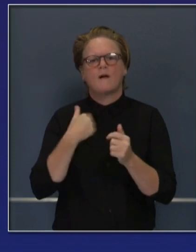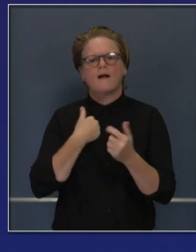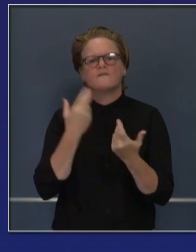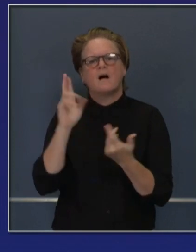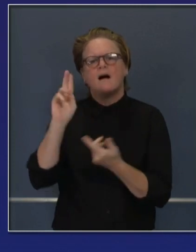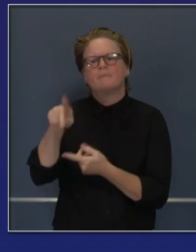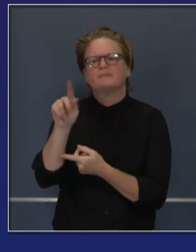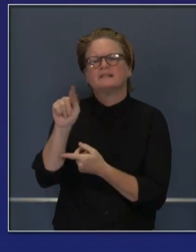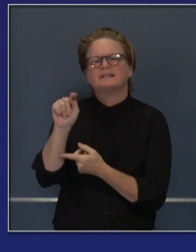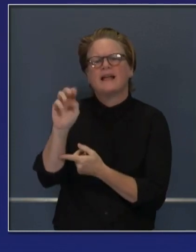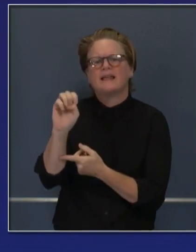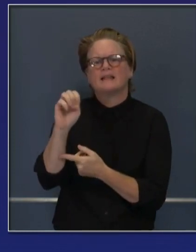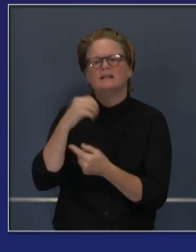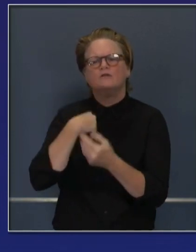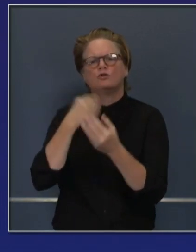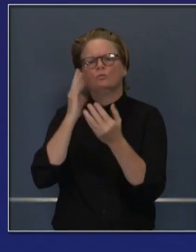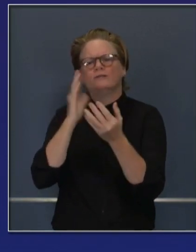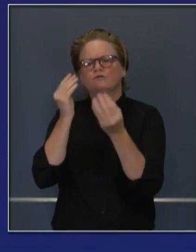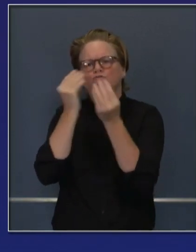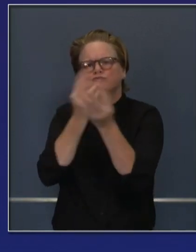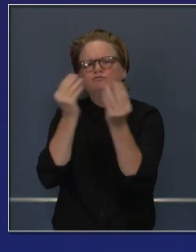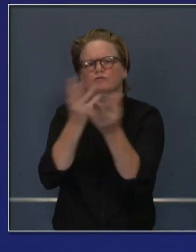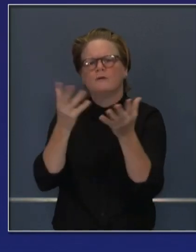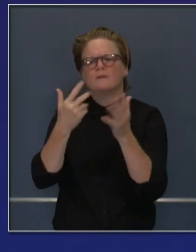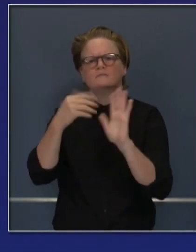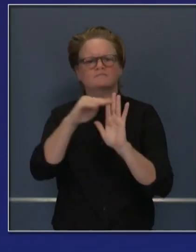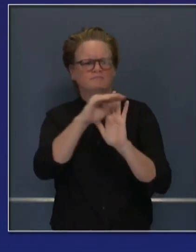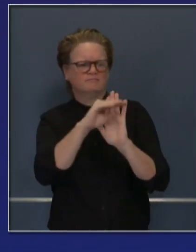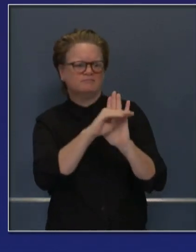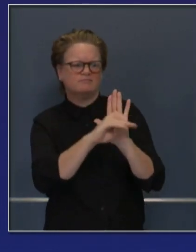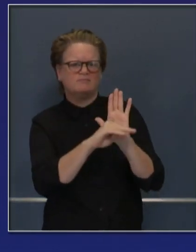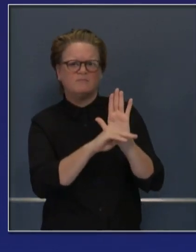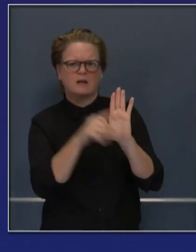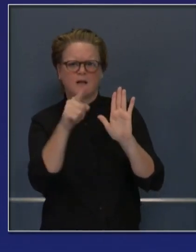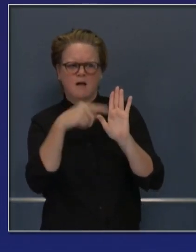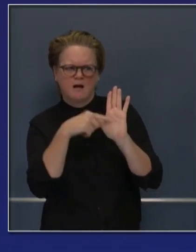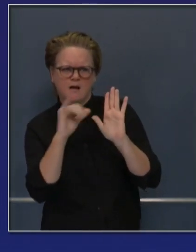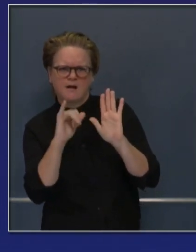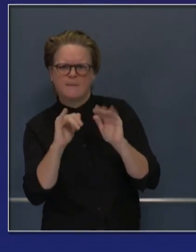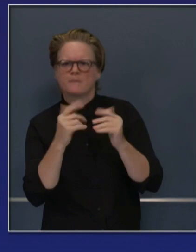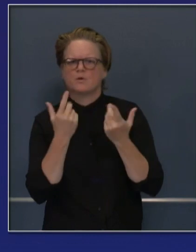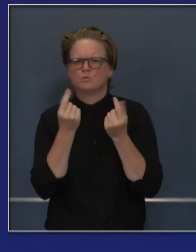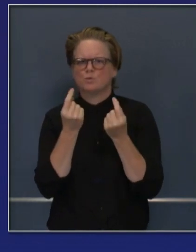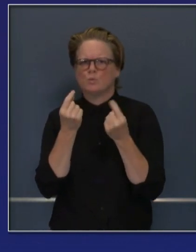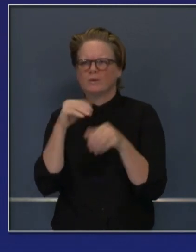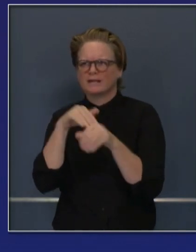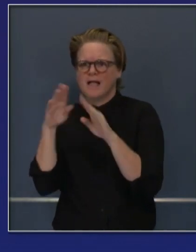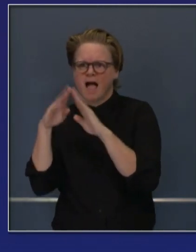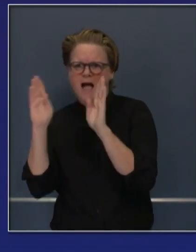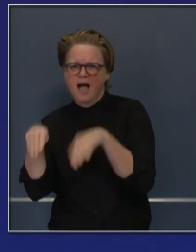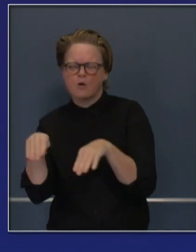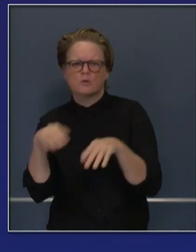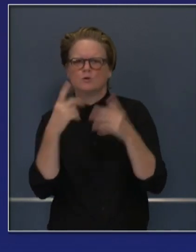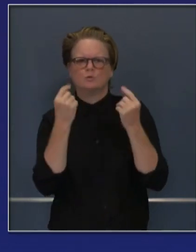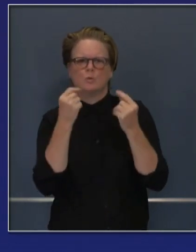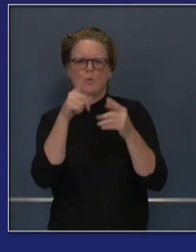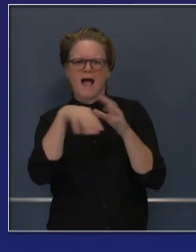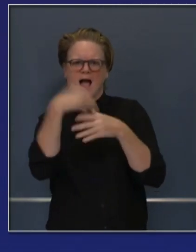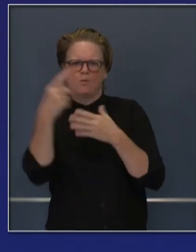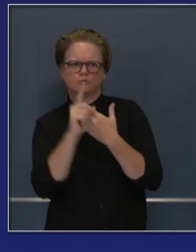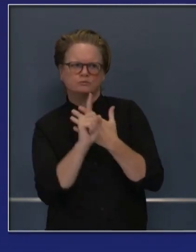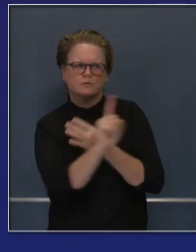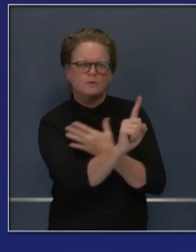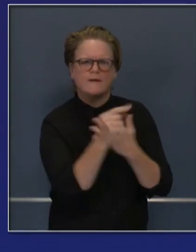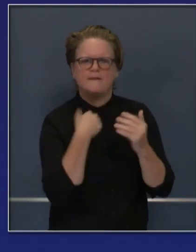activity moves back indoors based upon these more restrictive tiers, as well as the likelihood of us moving